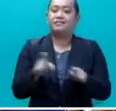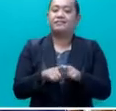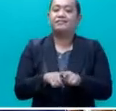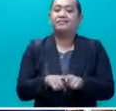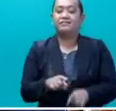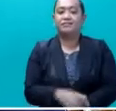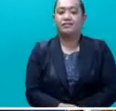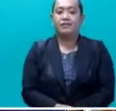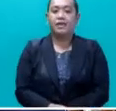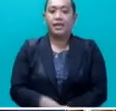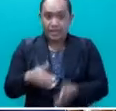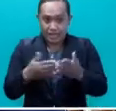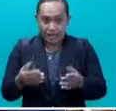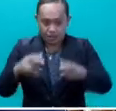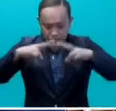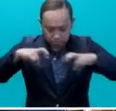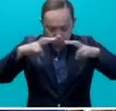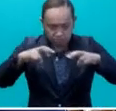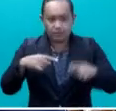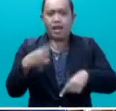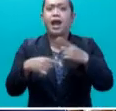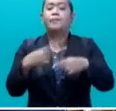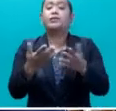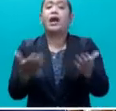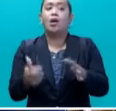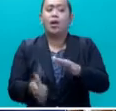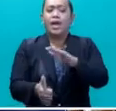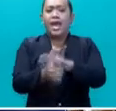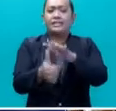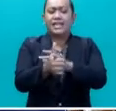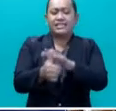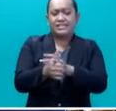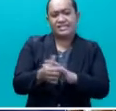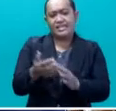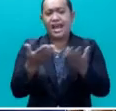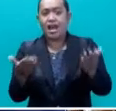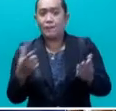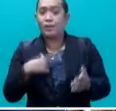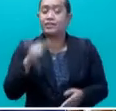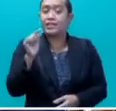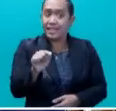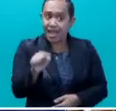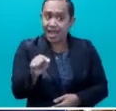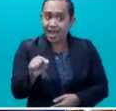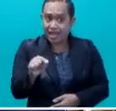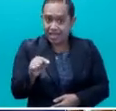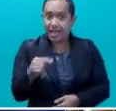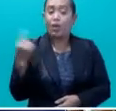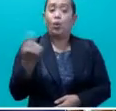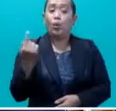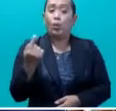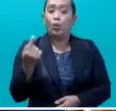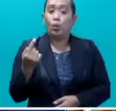And investigations from the Assurance and Compliance Unit were denied access to records kept by the Council Secretariat because Pro-Chancellor